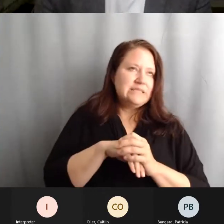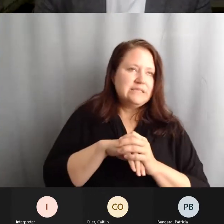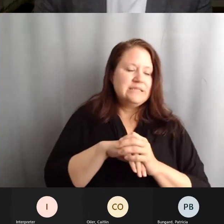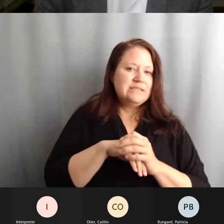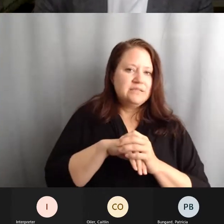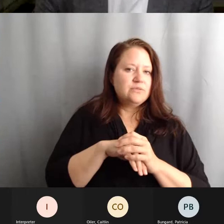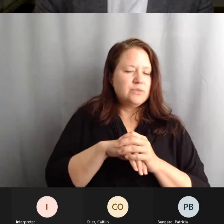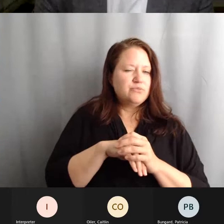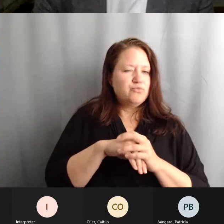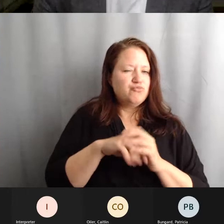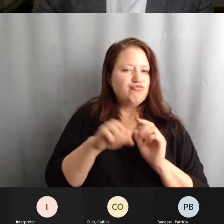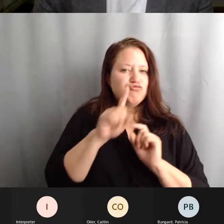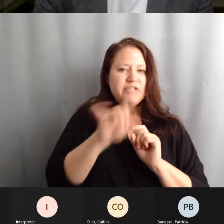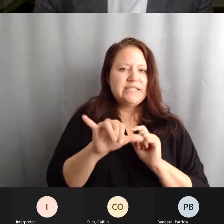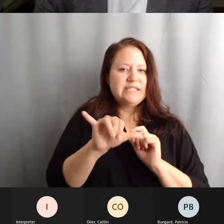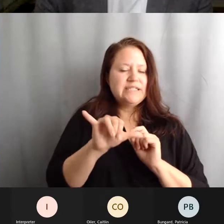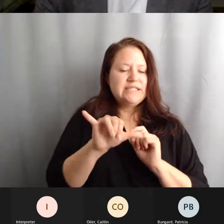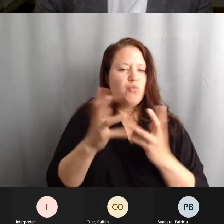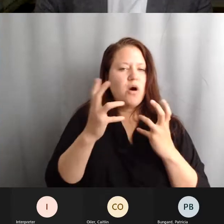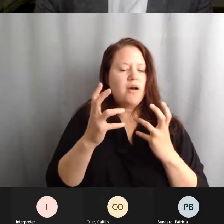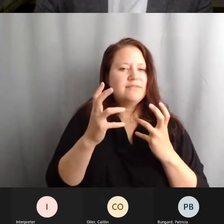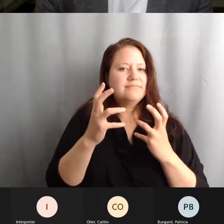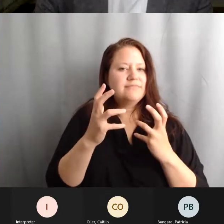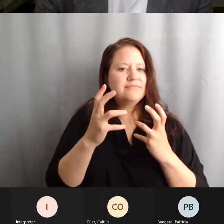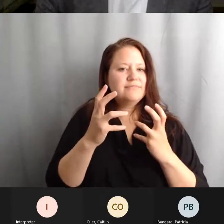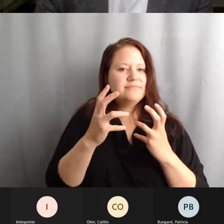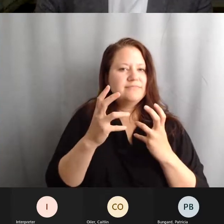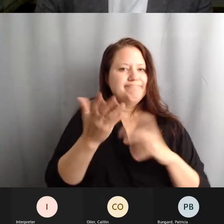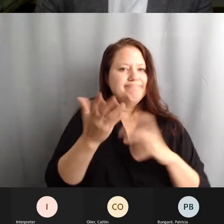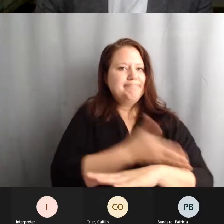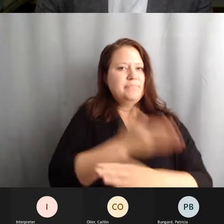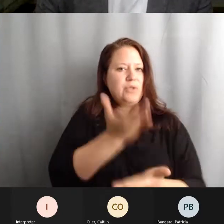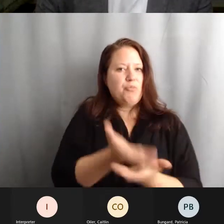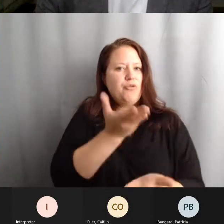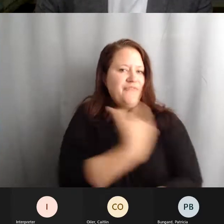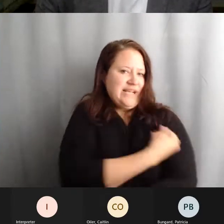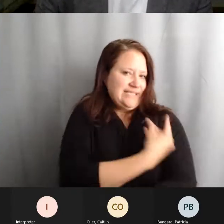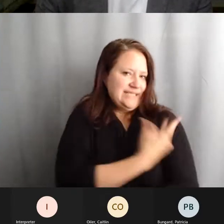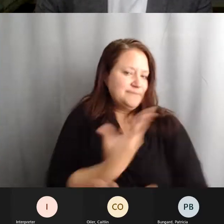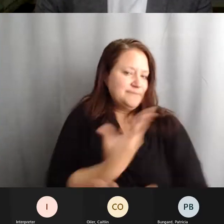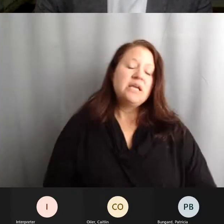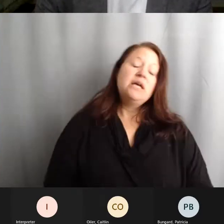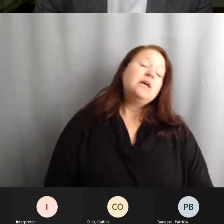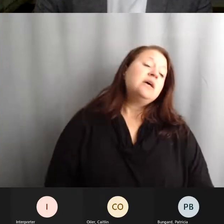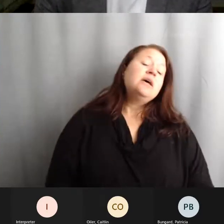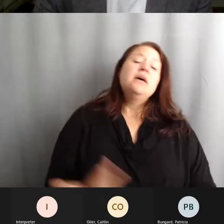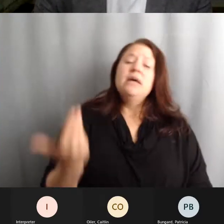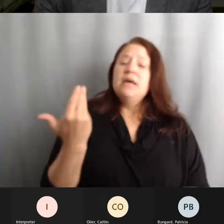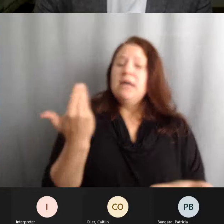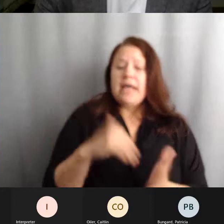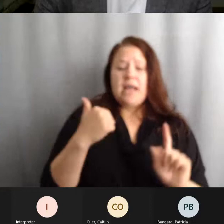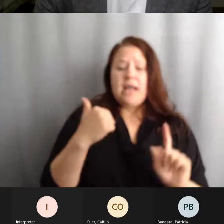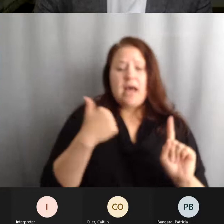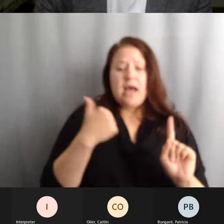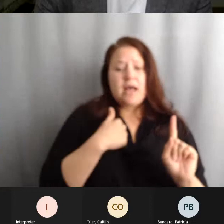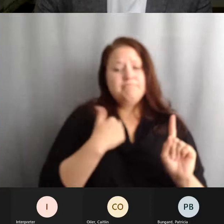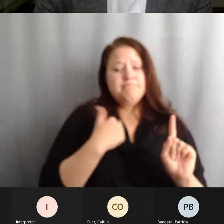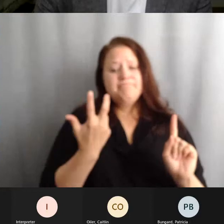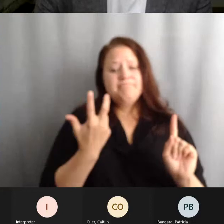super hopeful that we get to a better place with approved vaccines. So again, like I said, I am very,